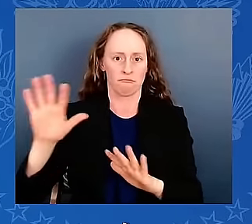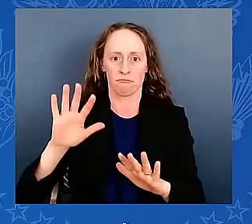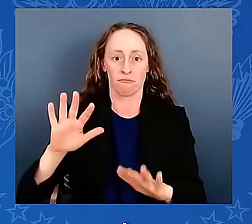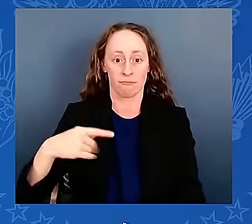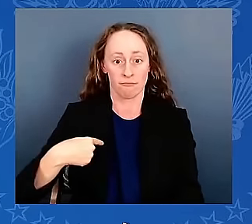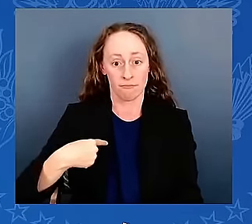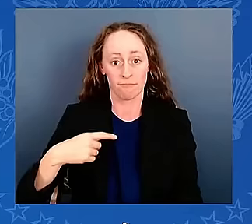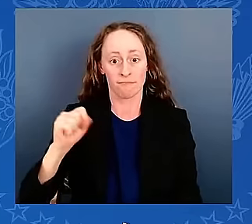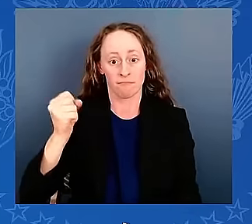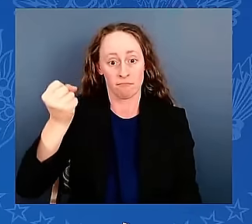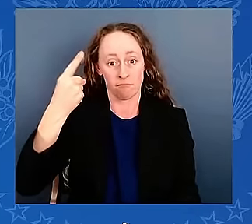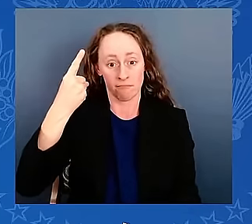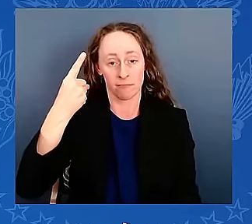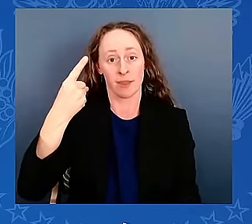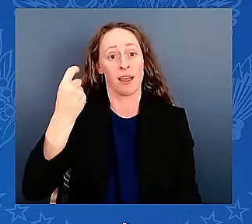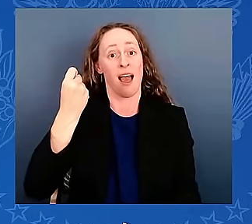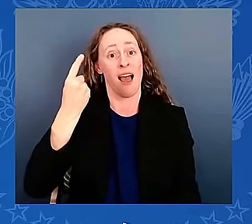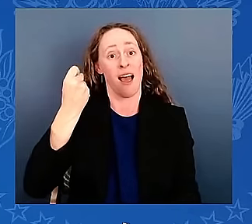The death of George Floyd was